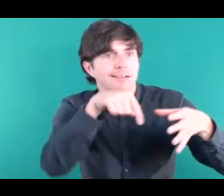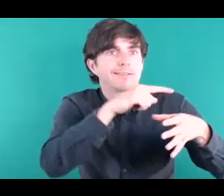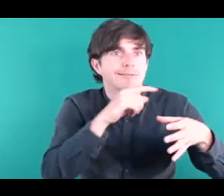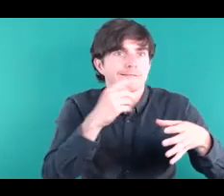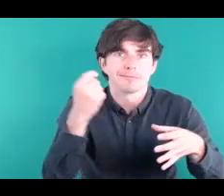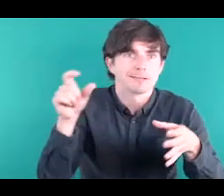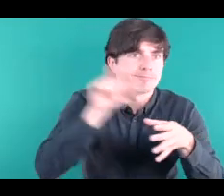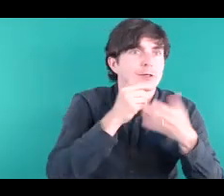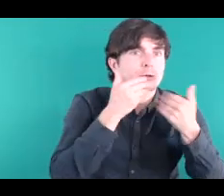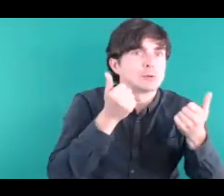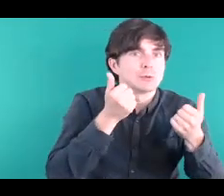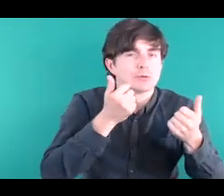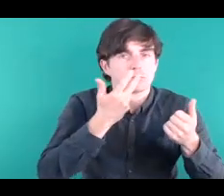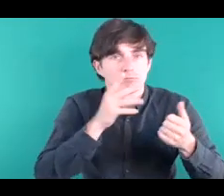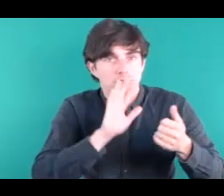own.